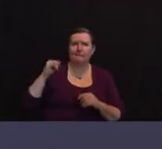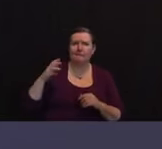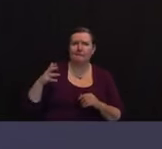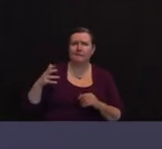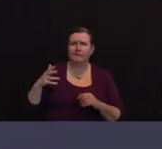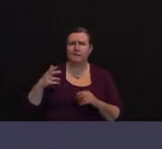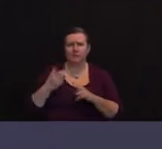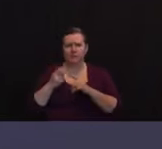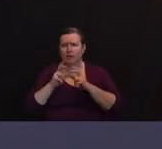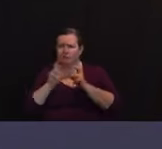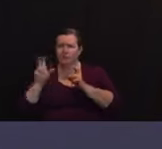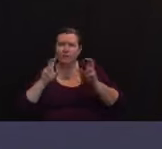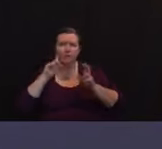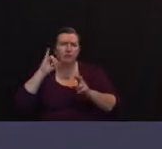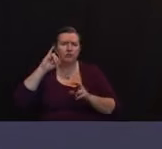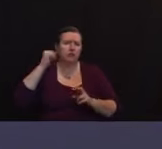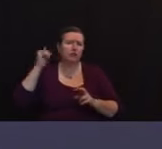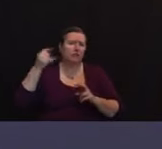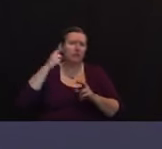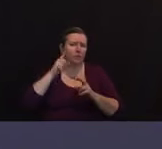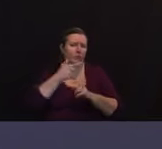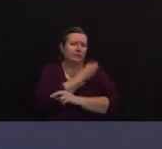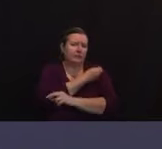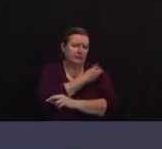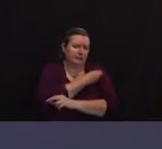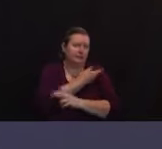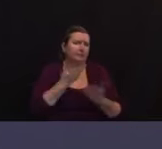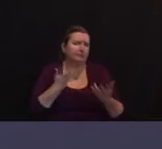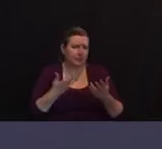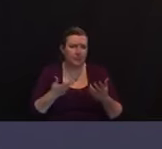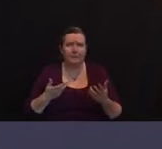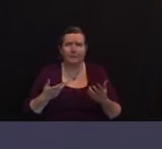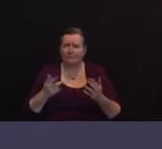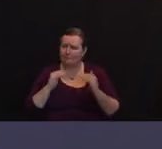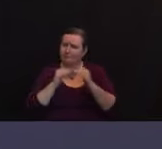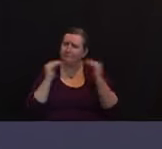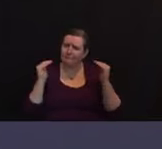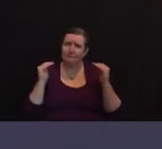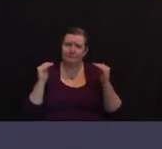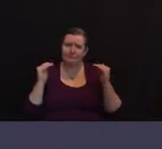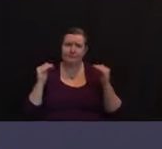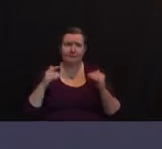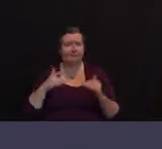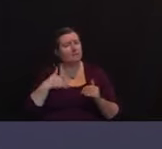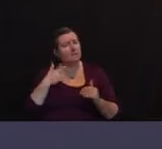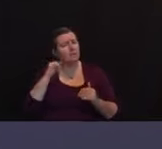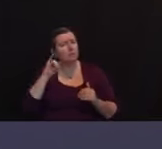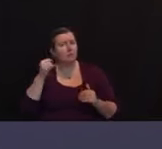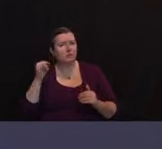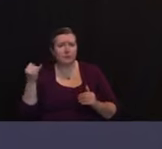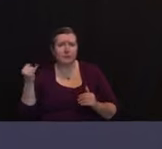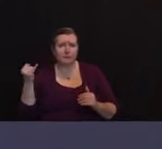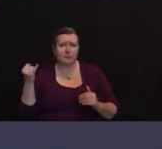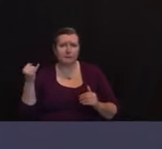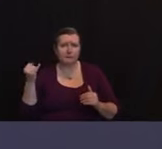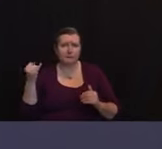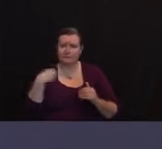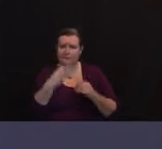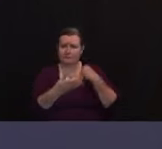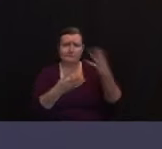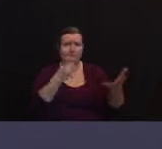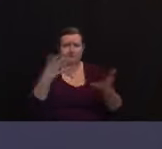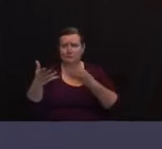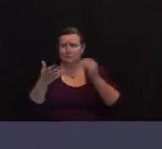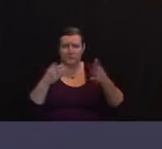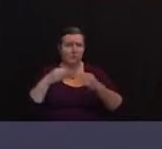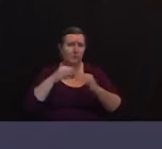getting more? It does feel to me like Johnson & Johnson has put some on the street, and we're using them. Thank God we got them, and they're game